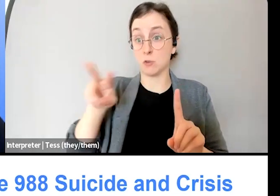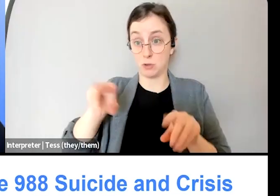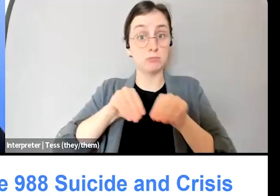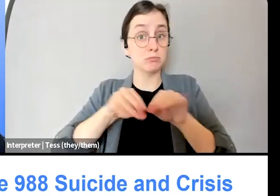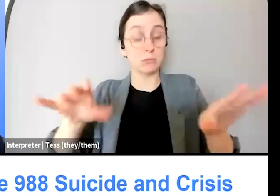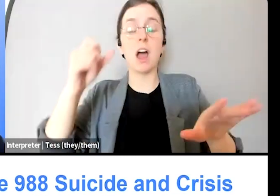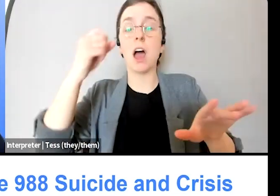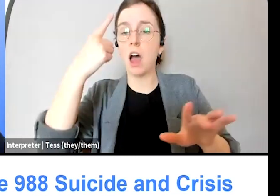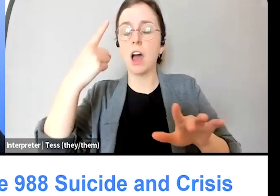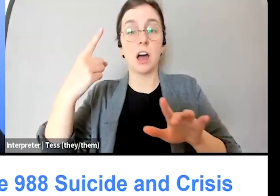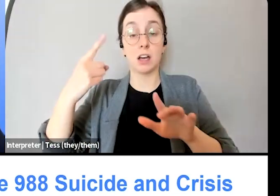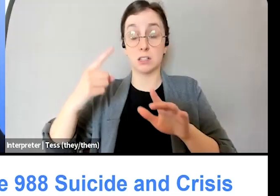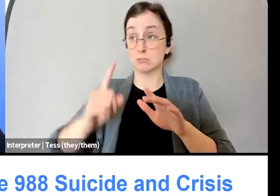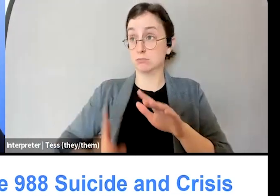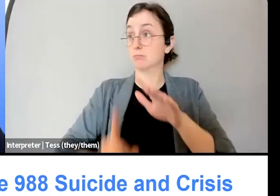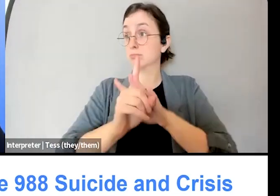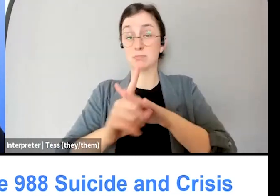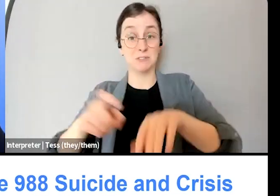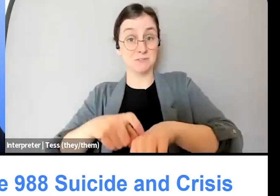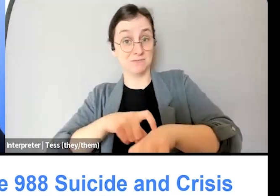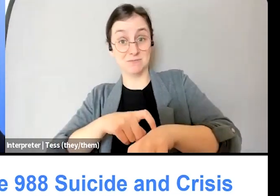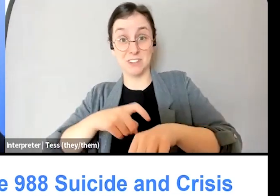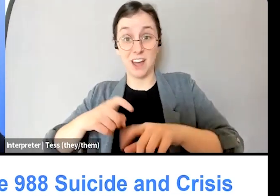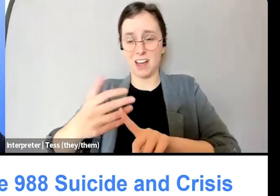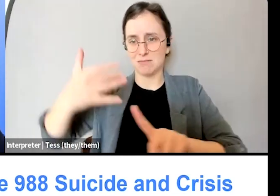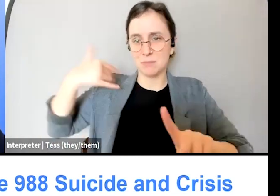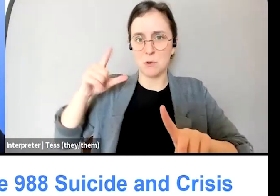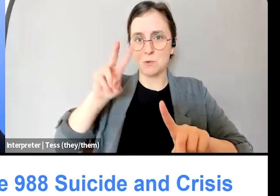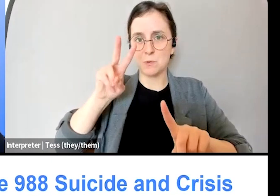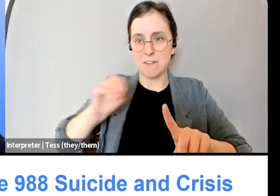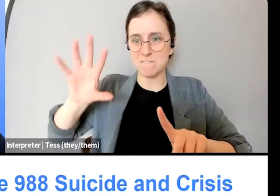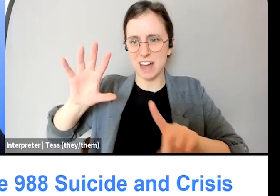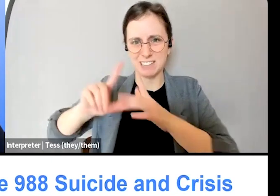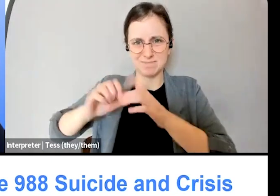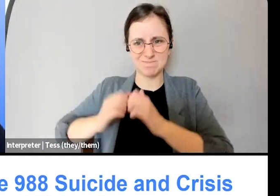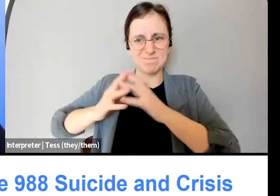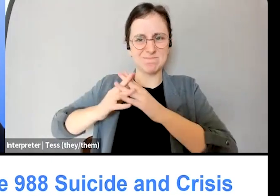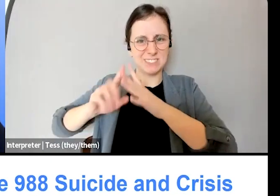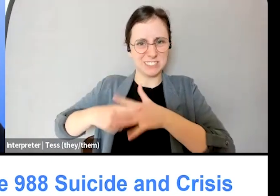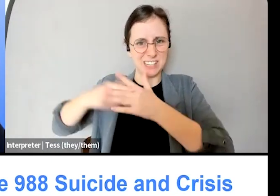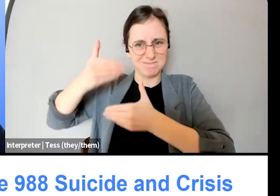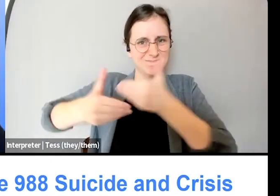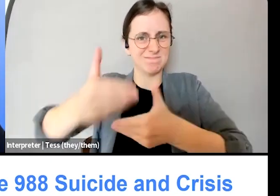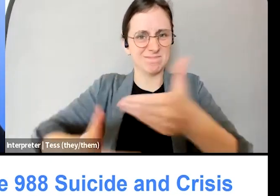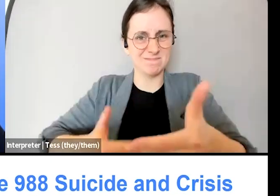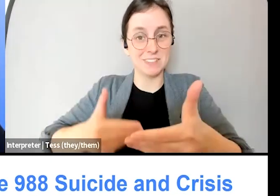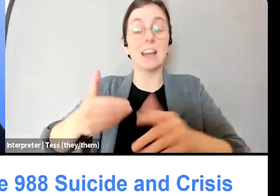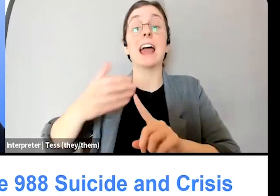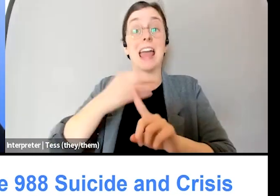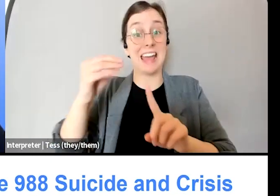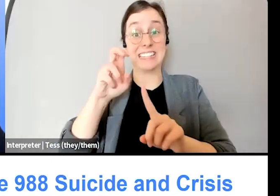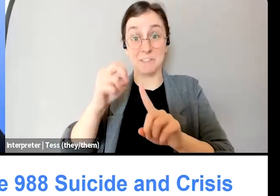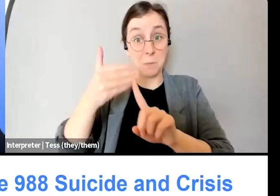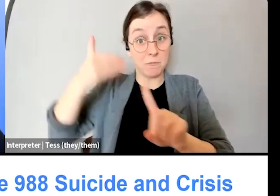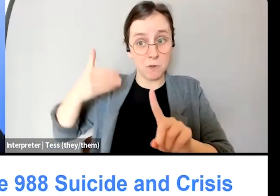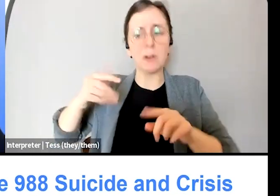foundation that has existed since 2005 and even in a different form before that since 2001.